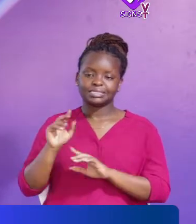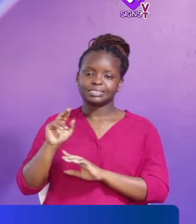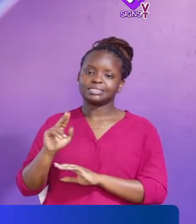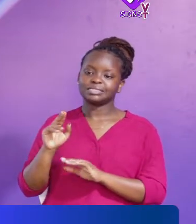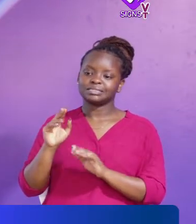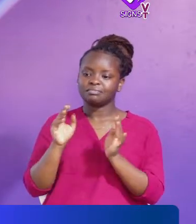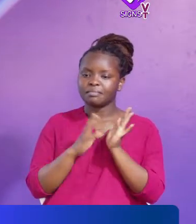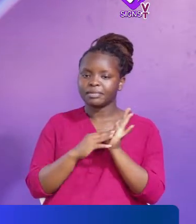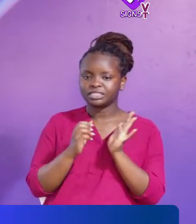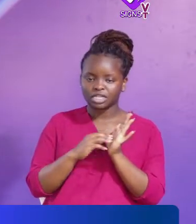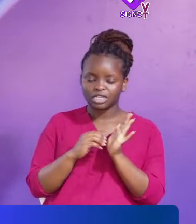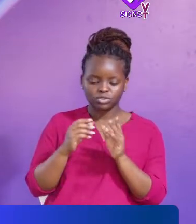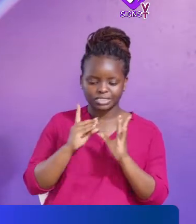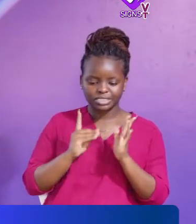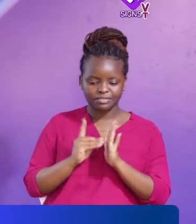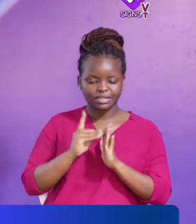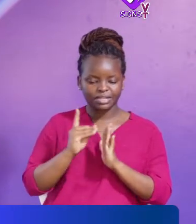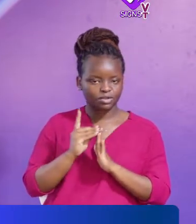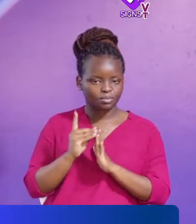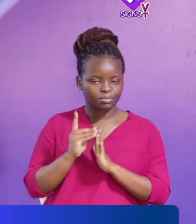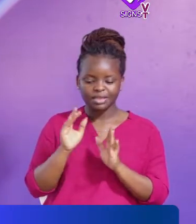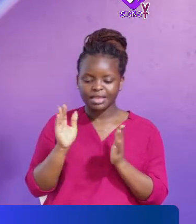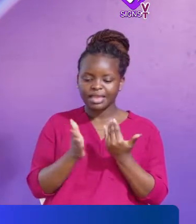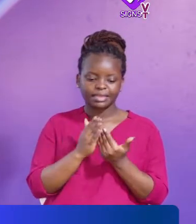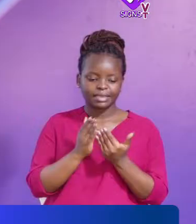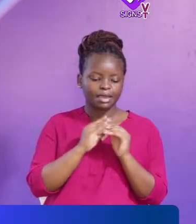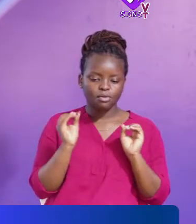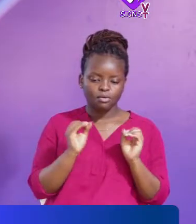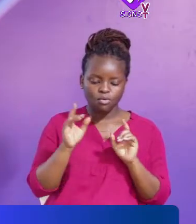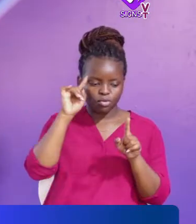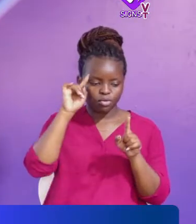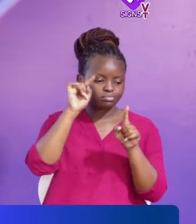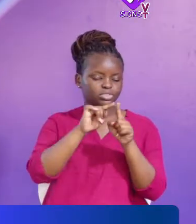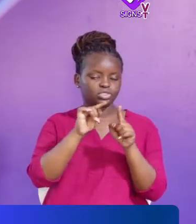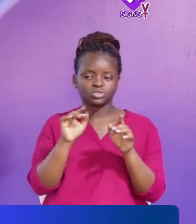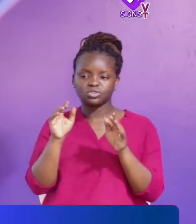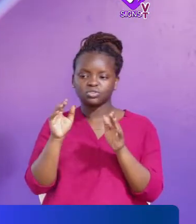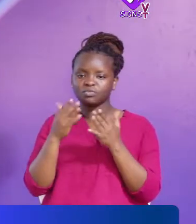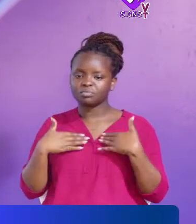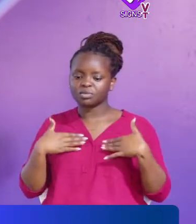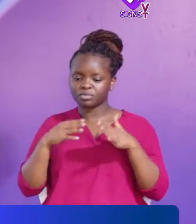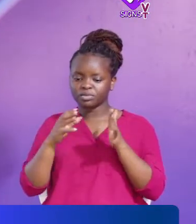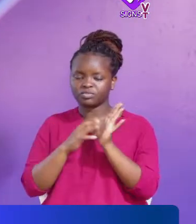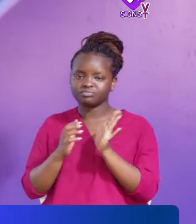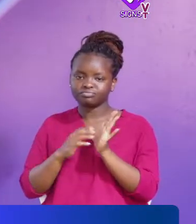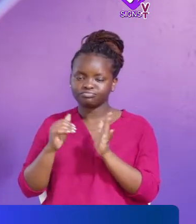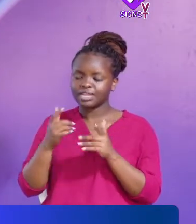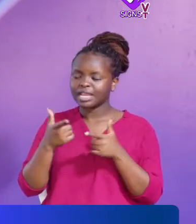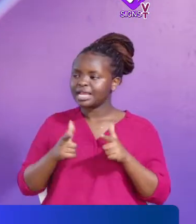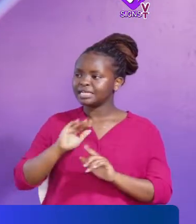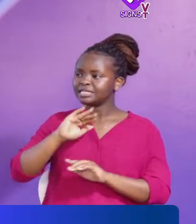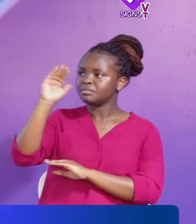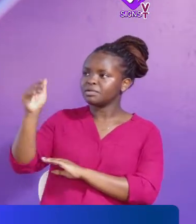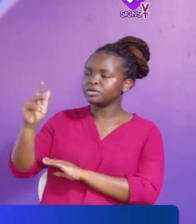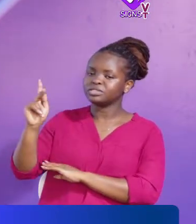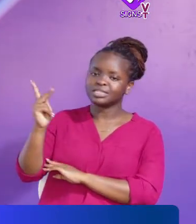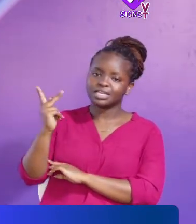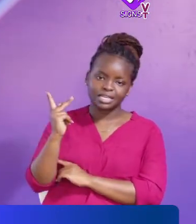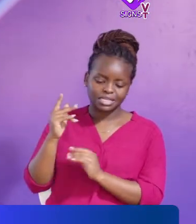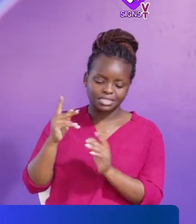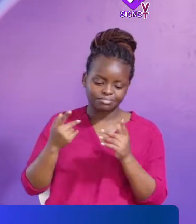develop irrespective of the ambitions of people from Ukambani. Let Mount Kenya succeed in